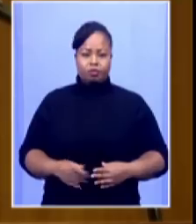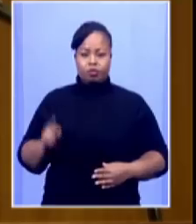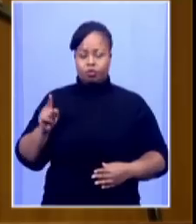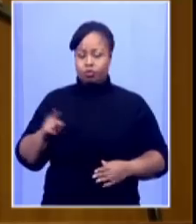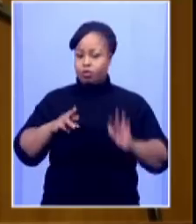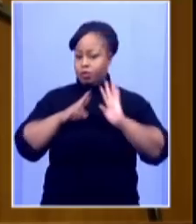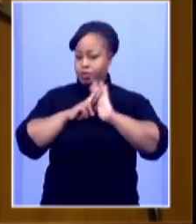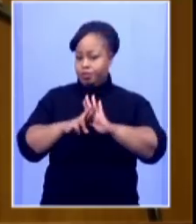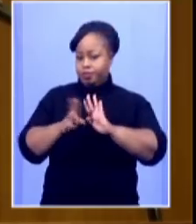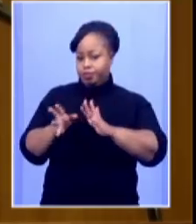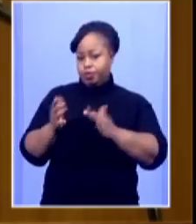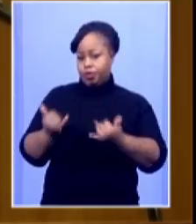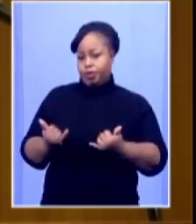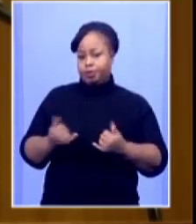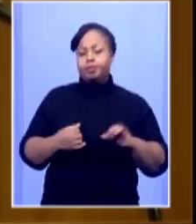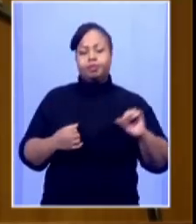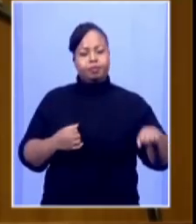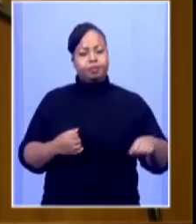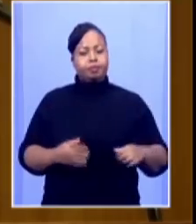lady.